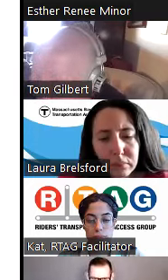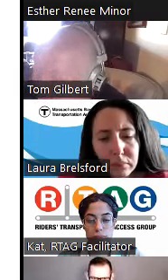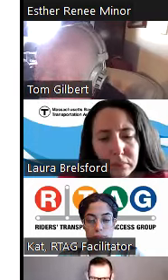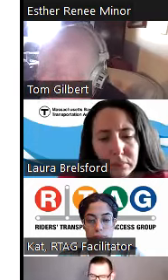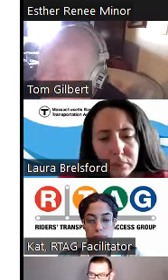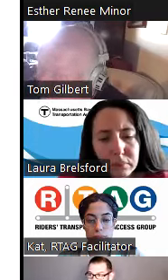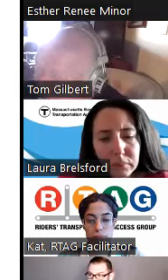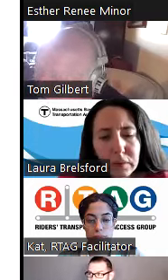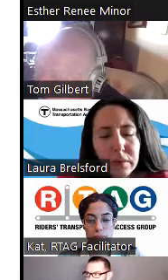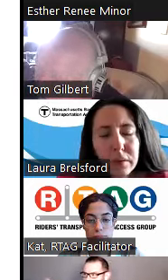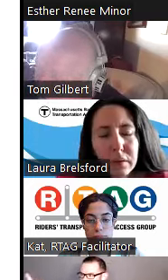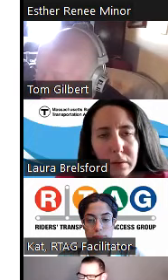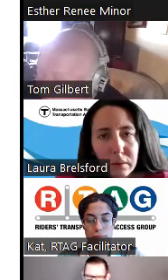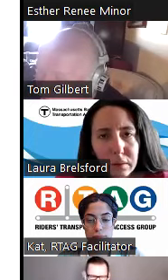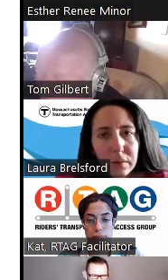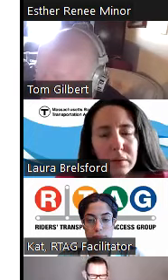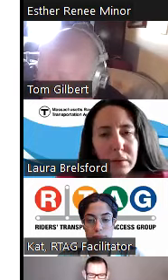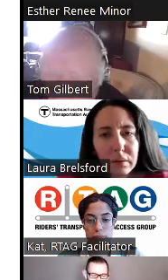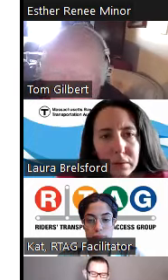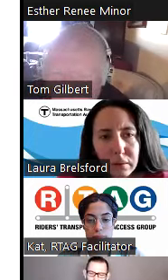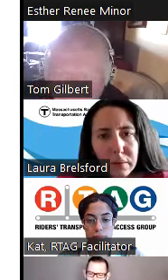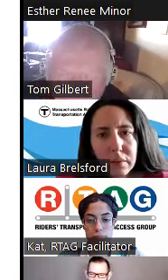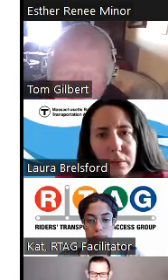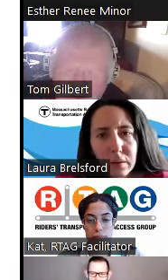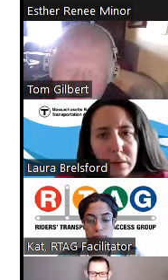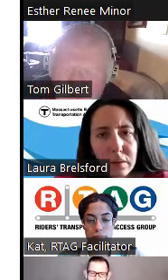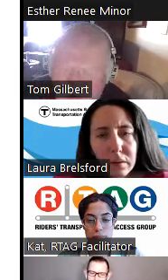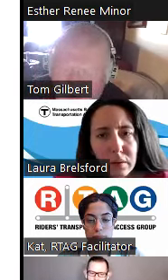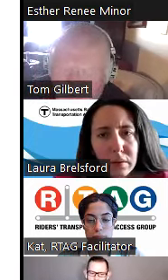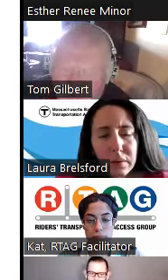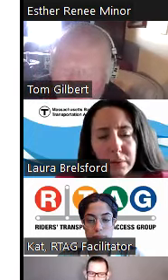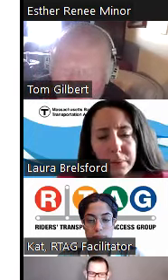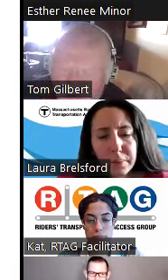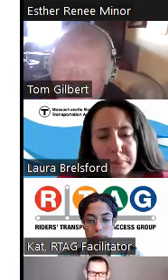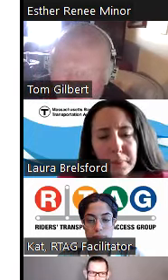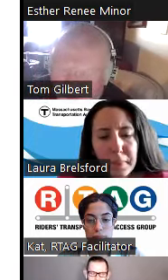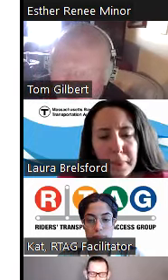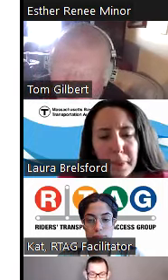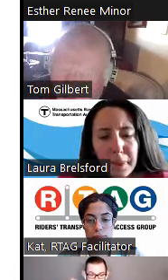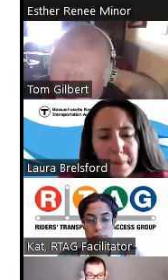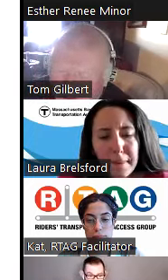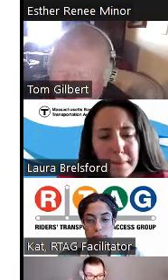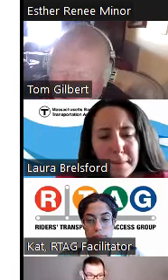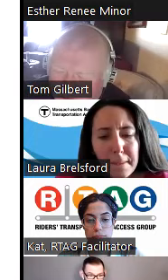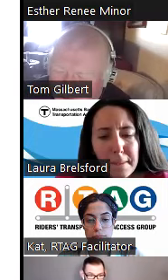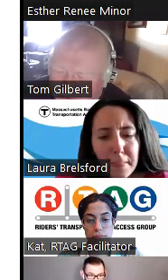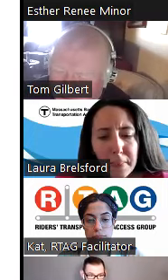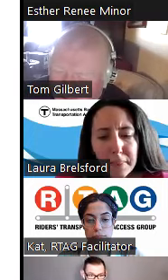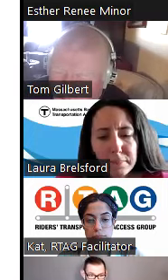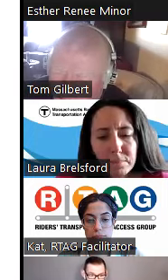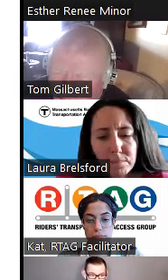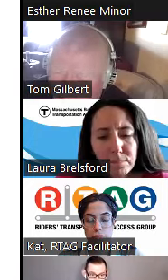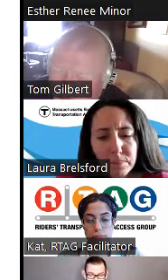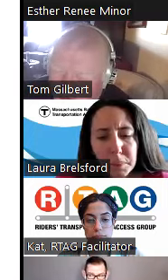You know, it's the same kind of similar thing on the Green Line. So I was just wondering if technologies could be let known that I don't think that's